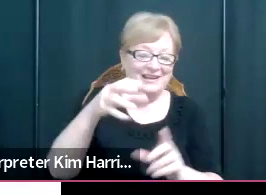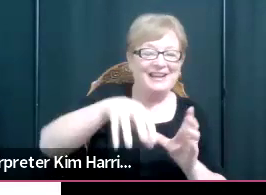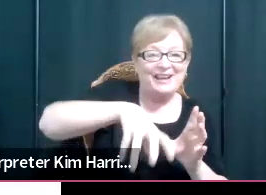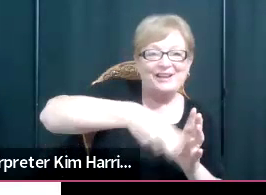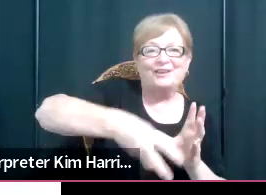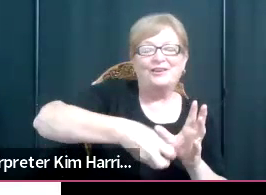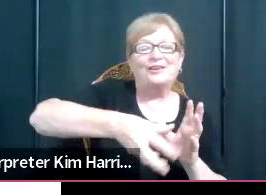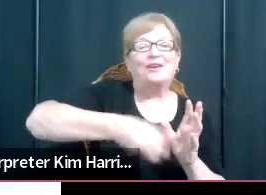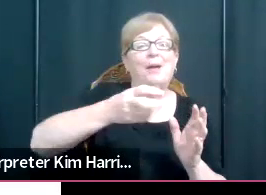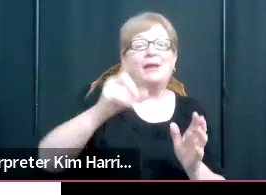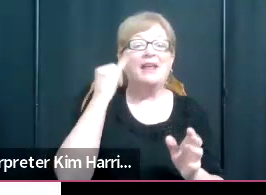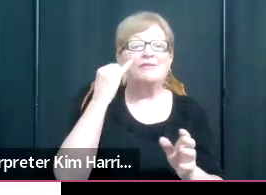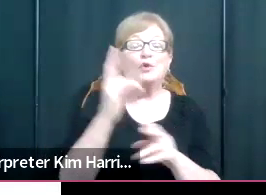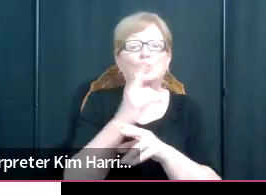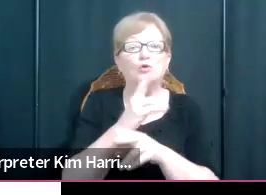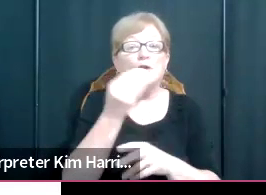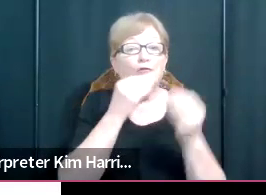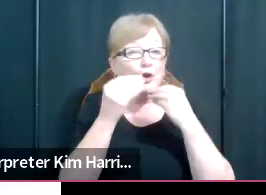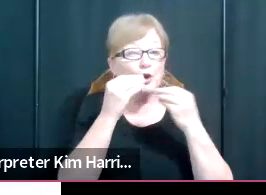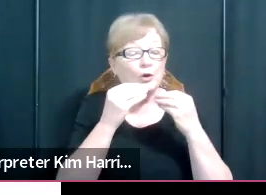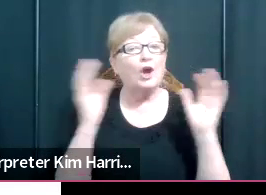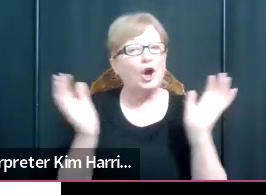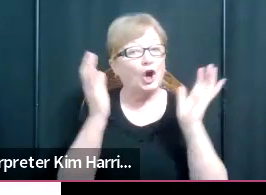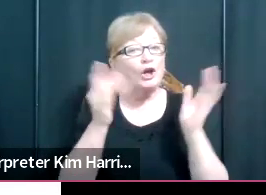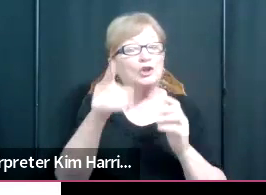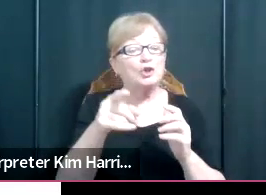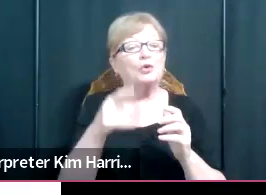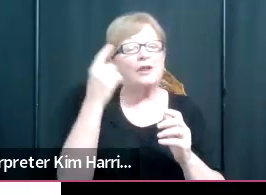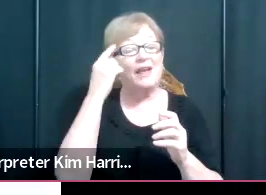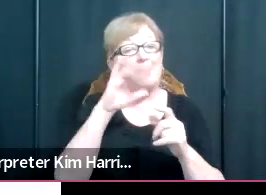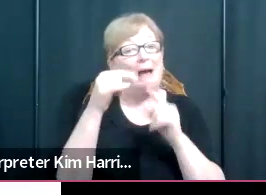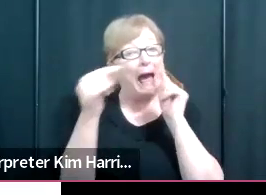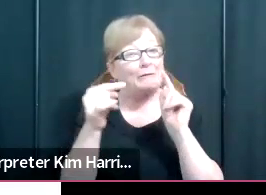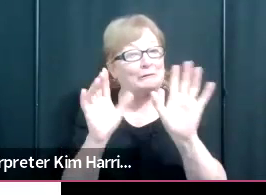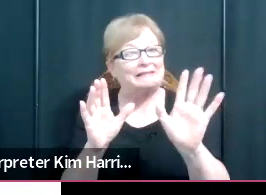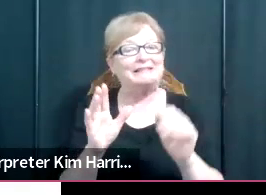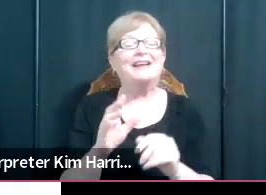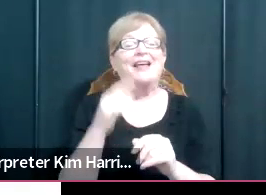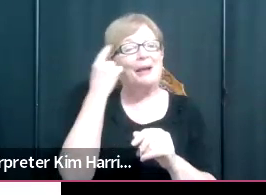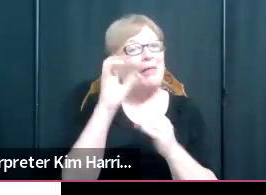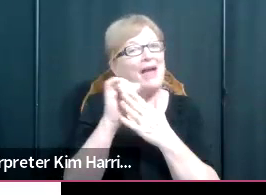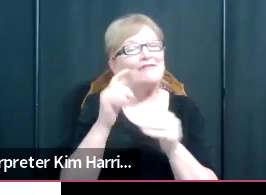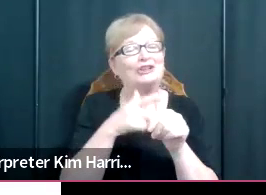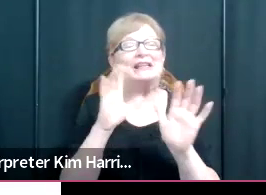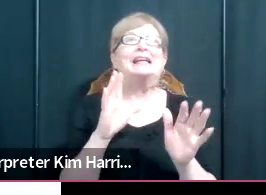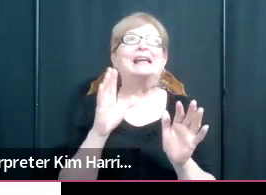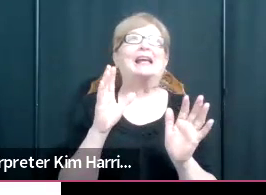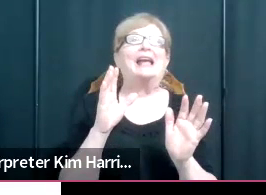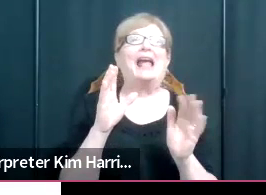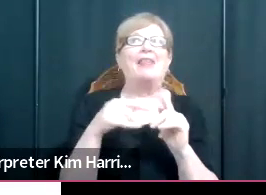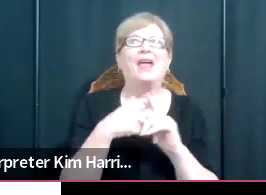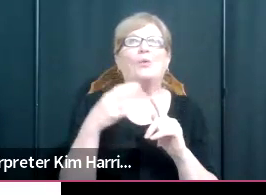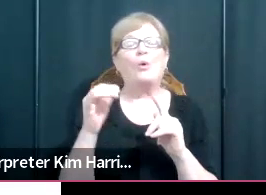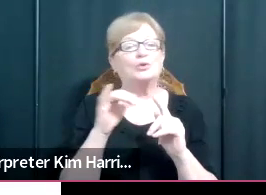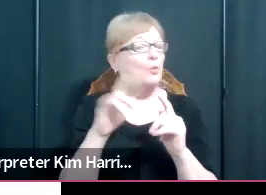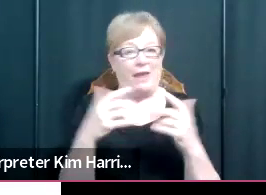do use food, we do encourage you to consider allergies for folks. And then we